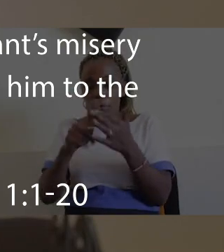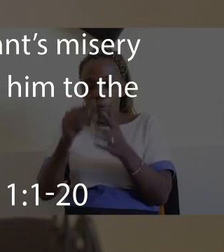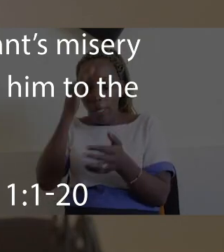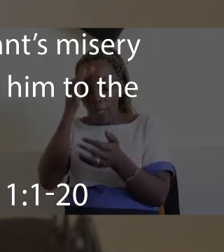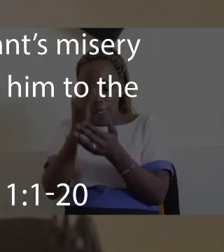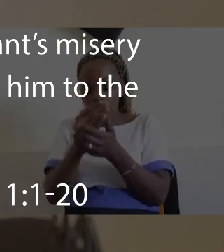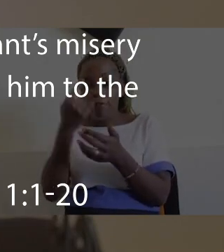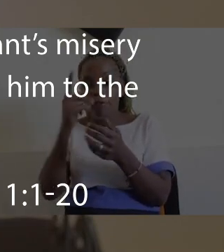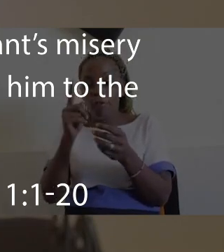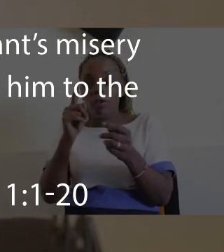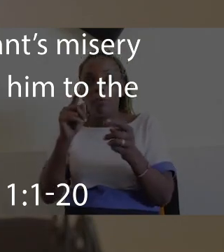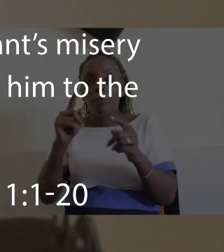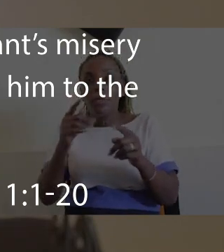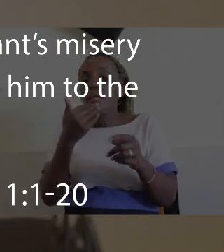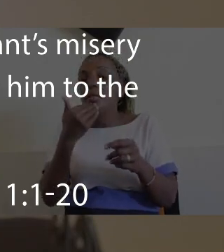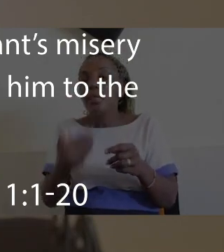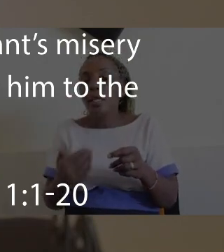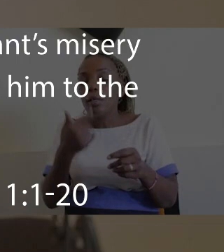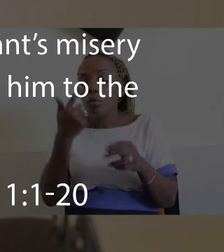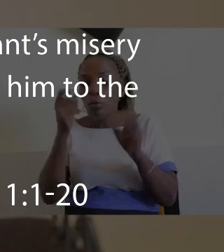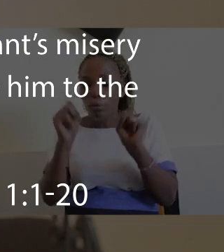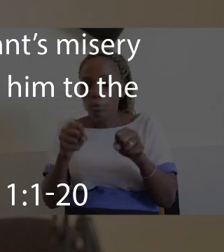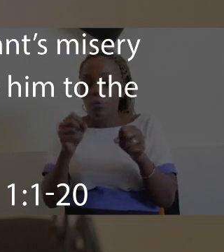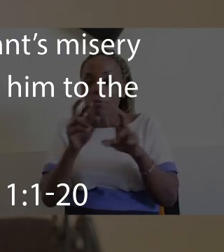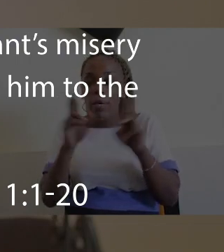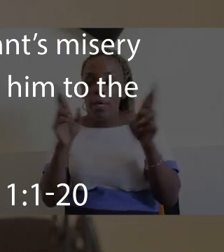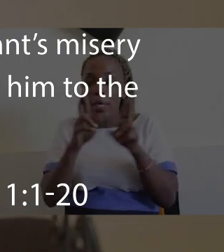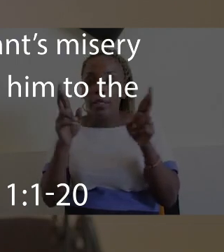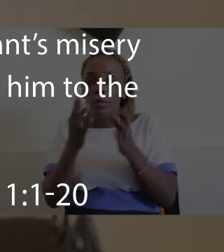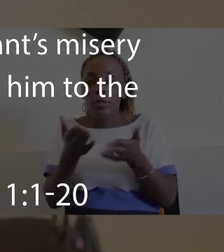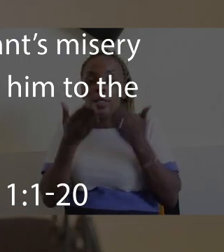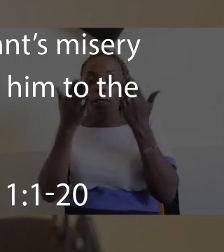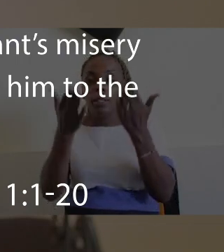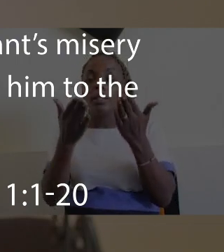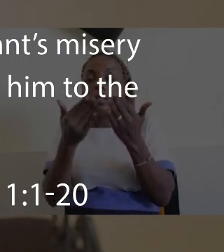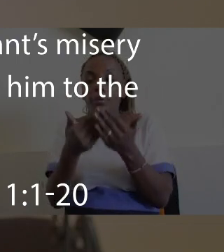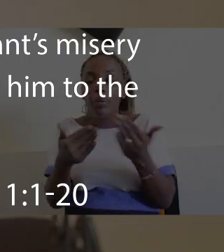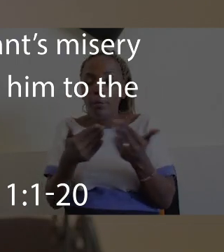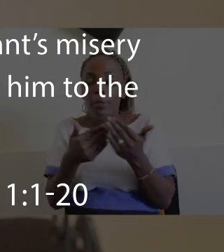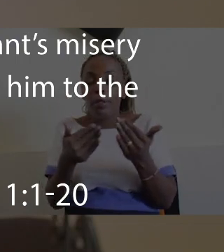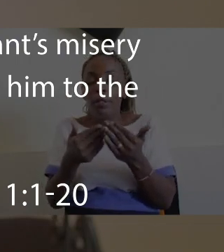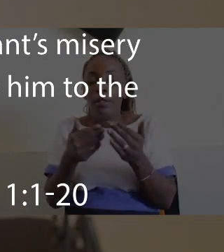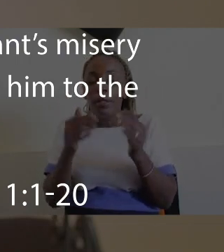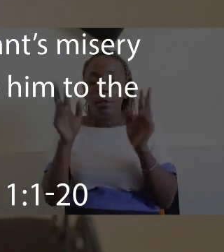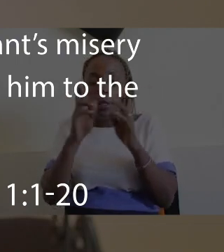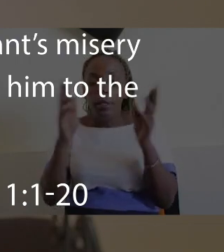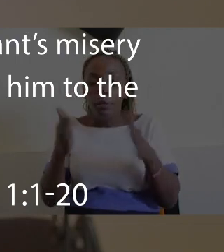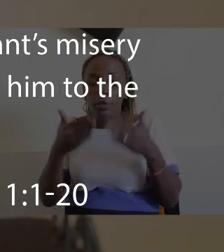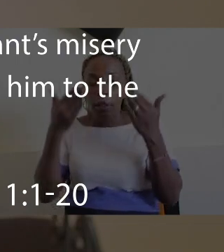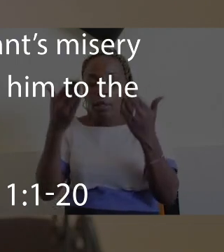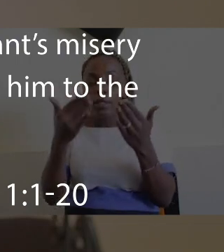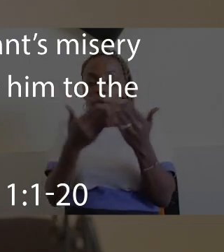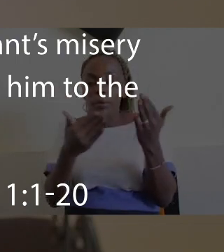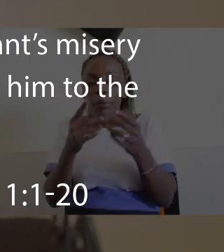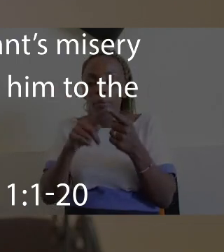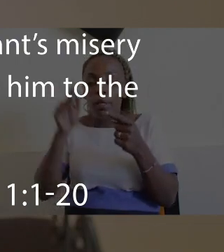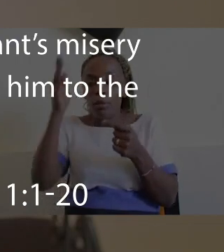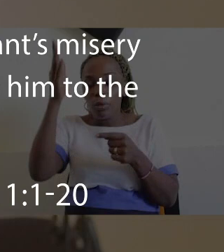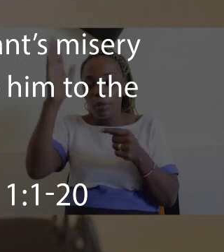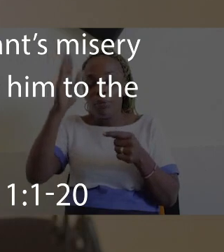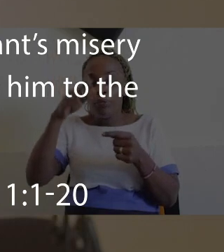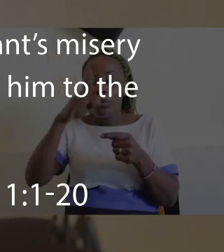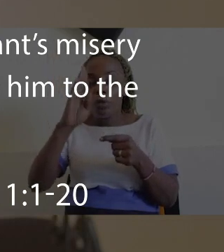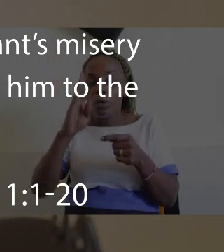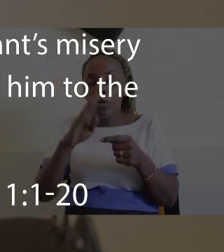to believe him for a son, and who would be willing to dedicate that child, that son, to him. And so God